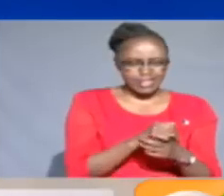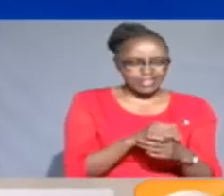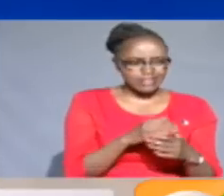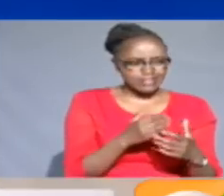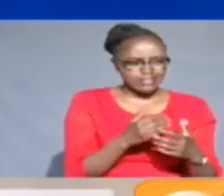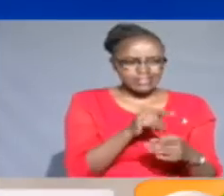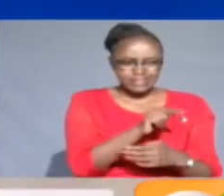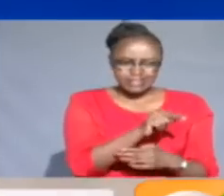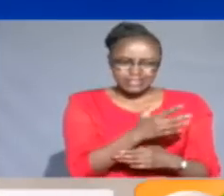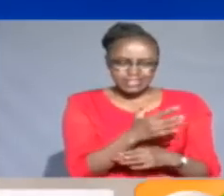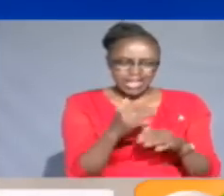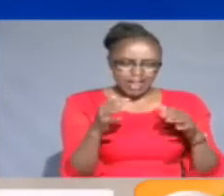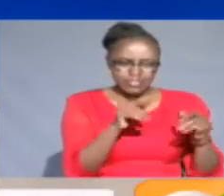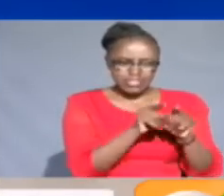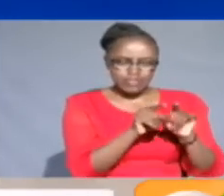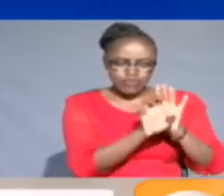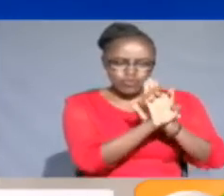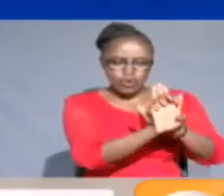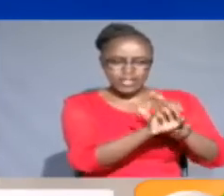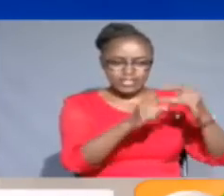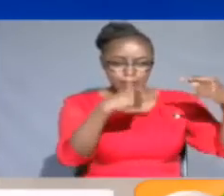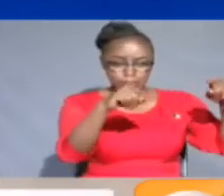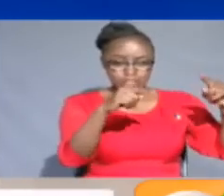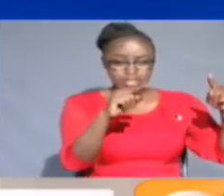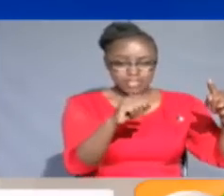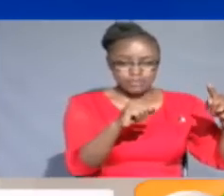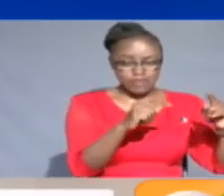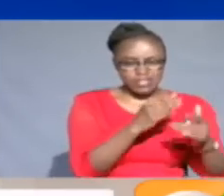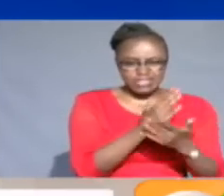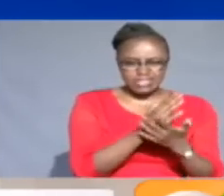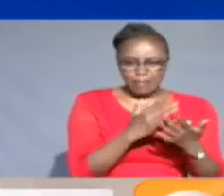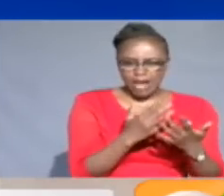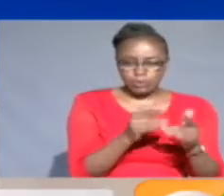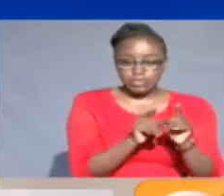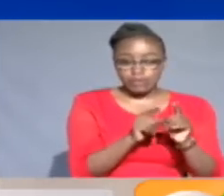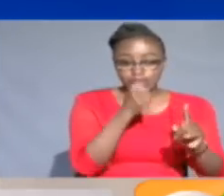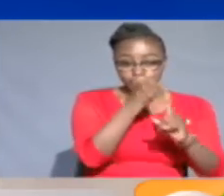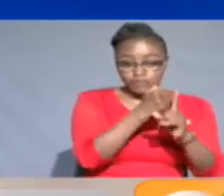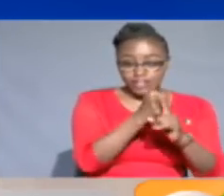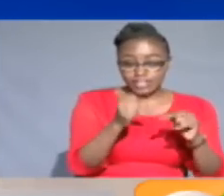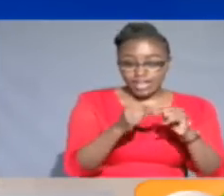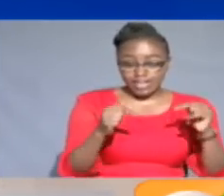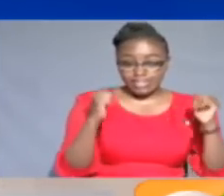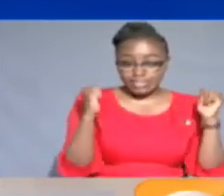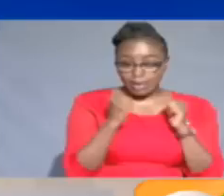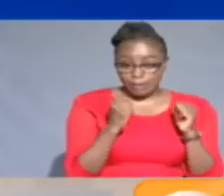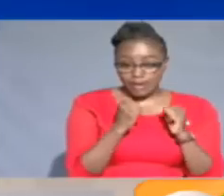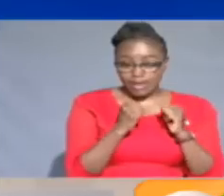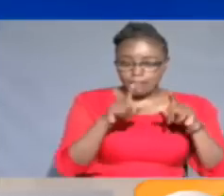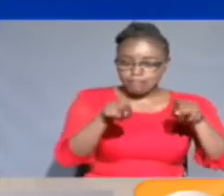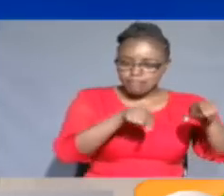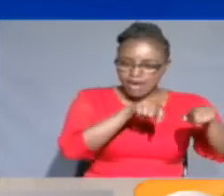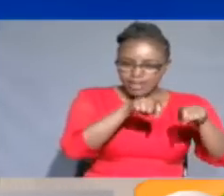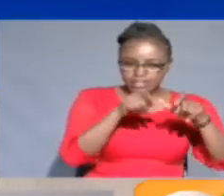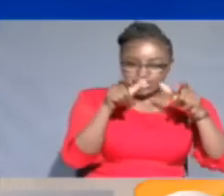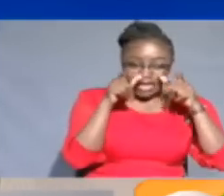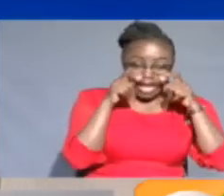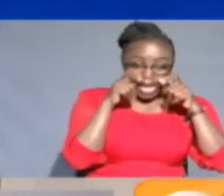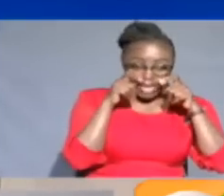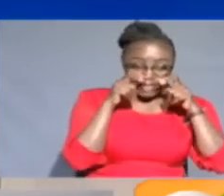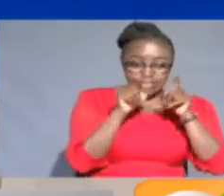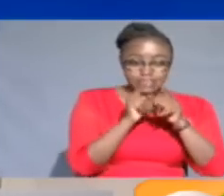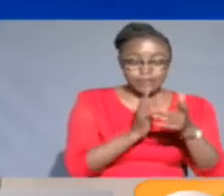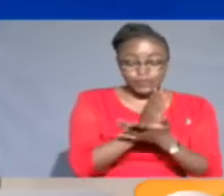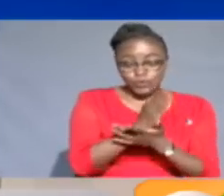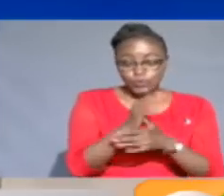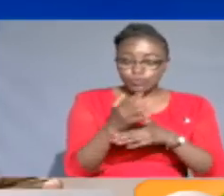It is argued, for example, we have been successful somewhat in fighting malaria, managing HIV, mostly through